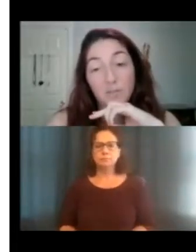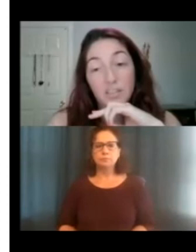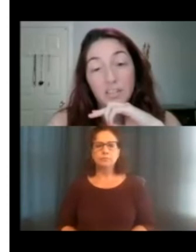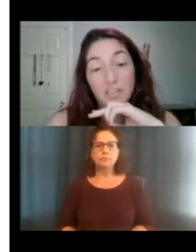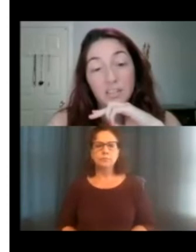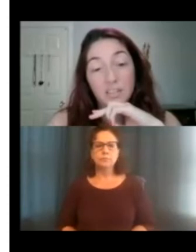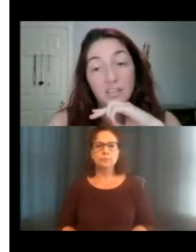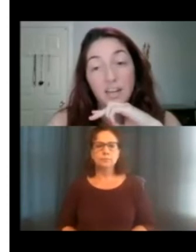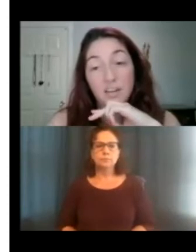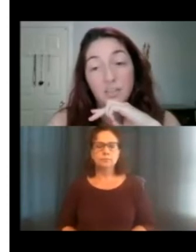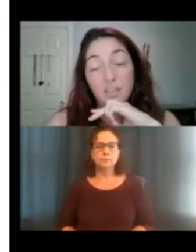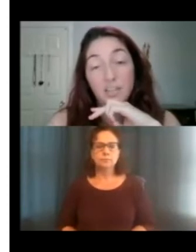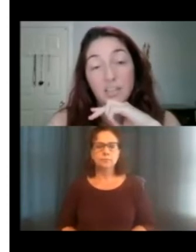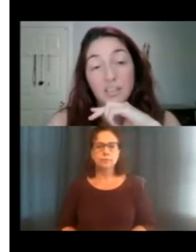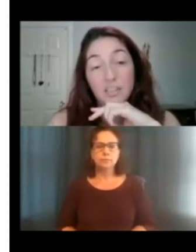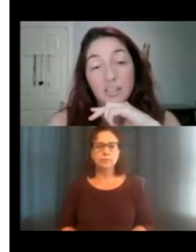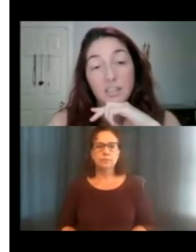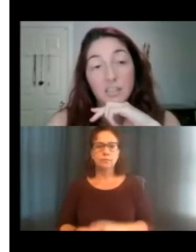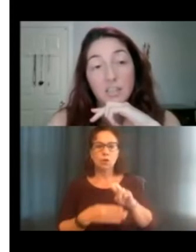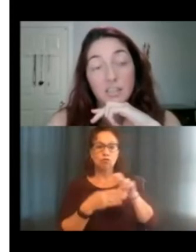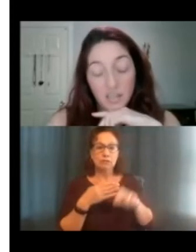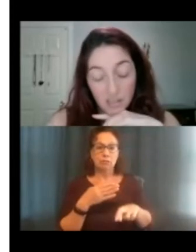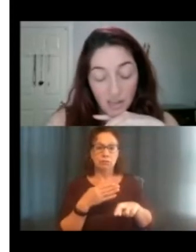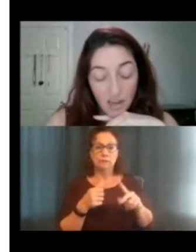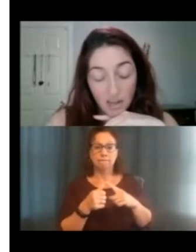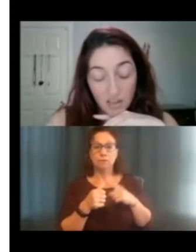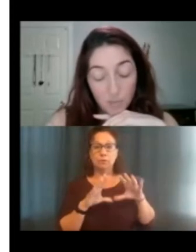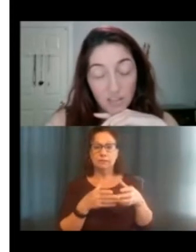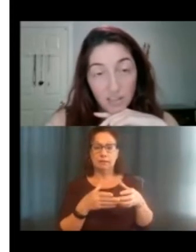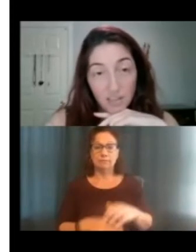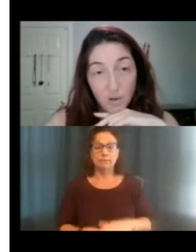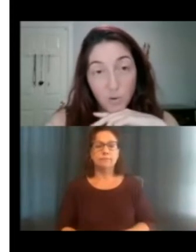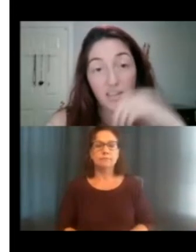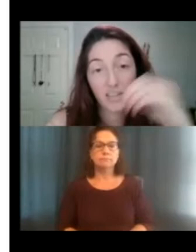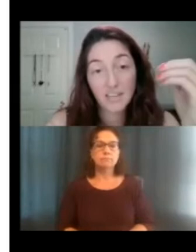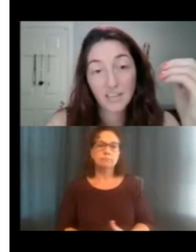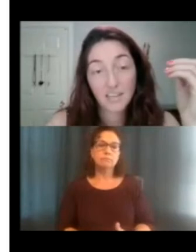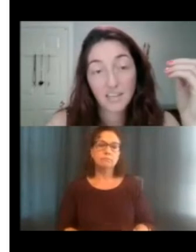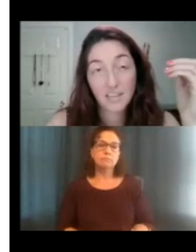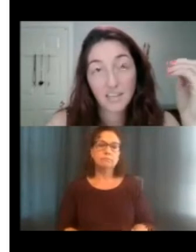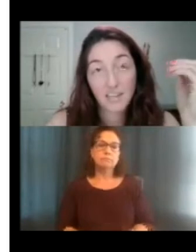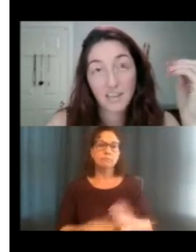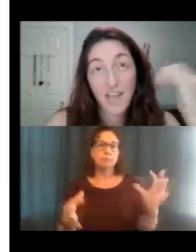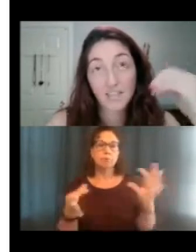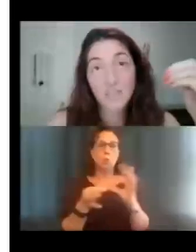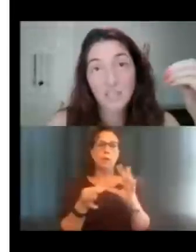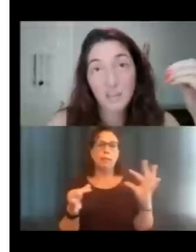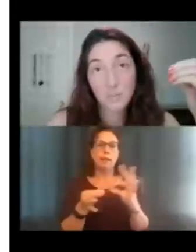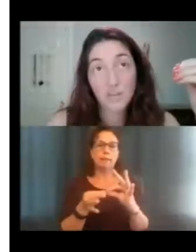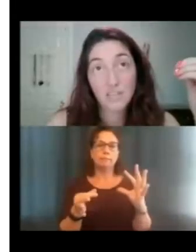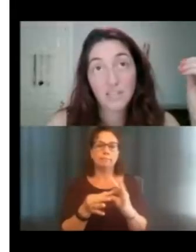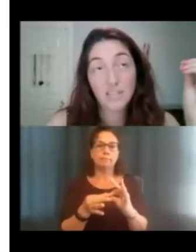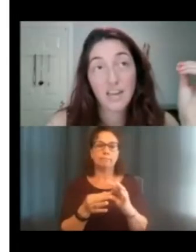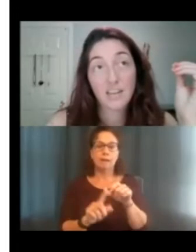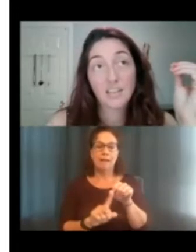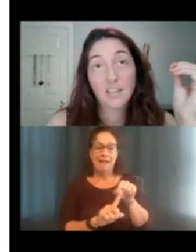So our first set of results is basically correlating activation in